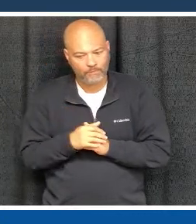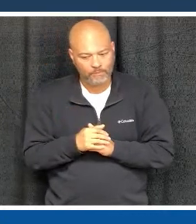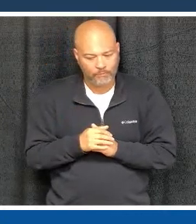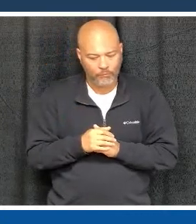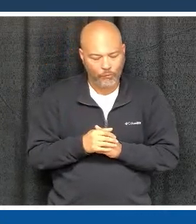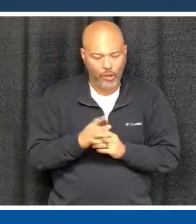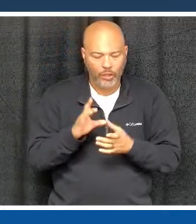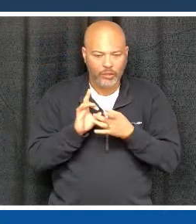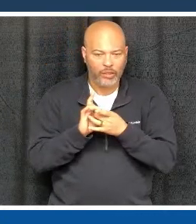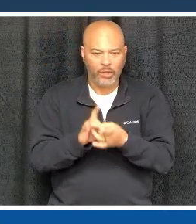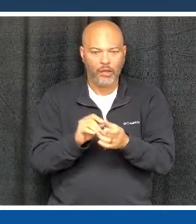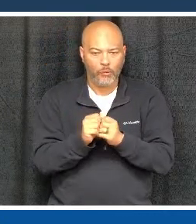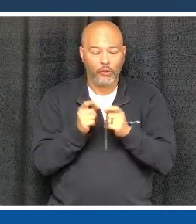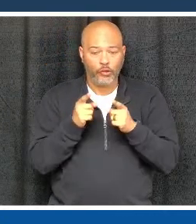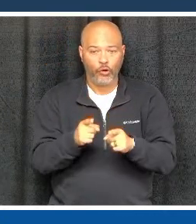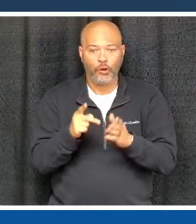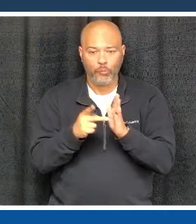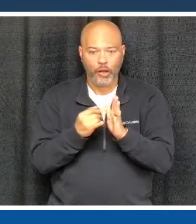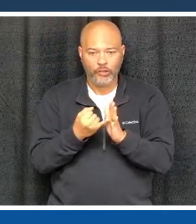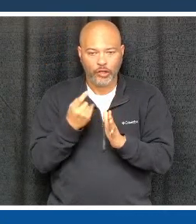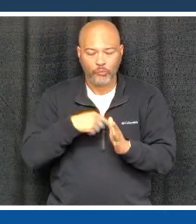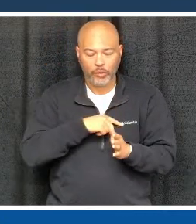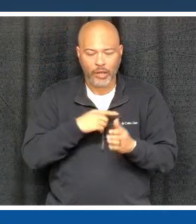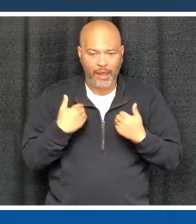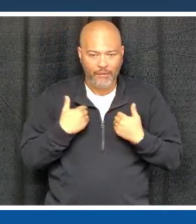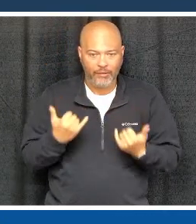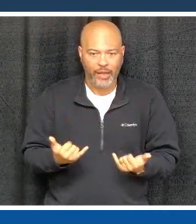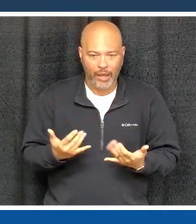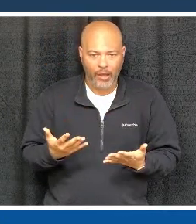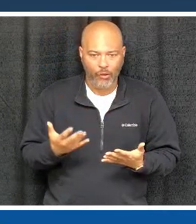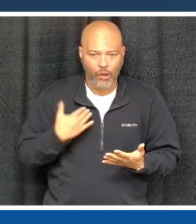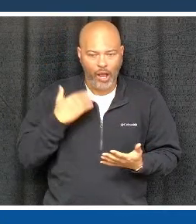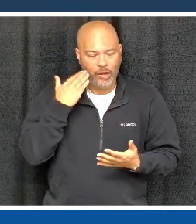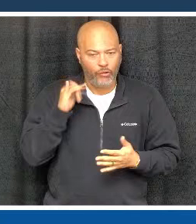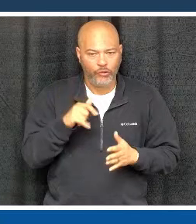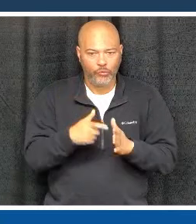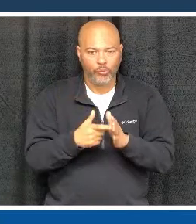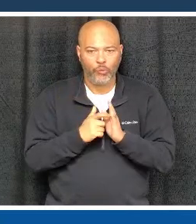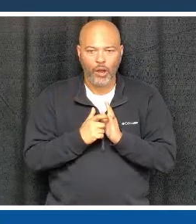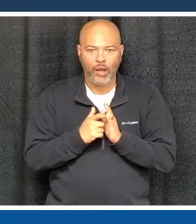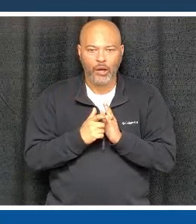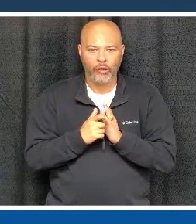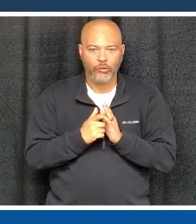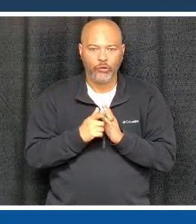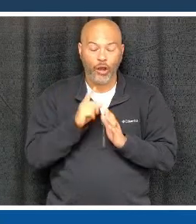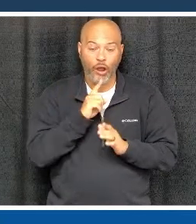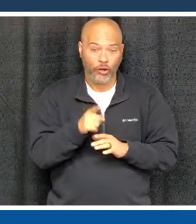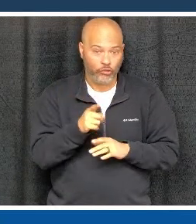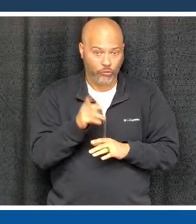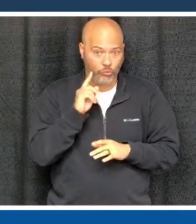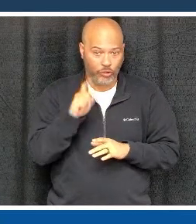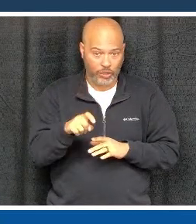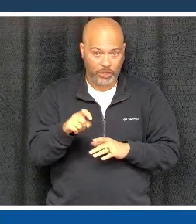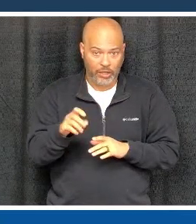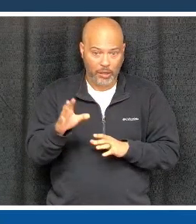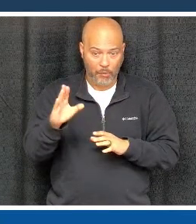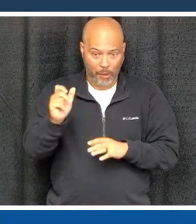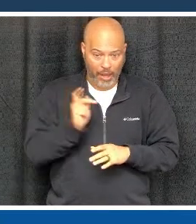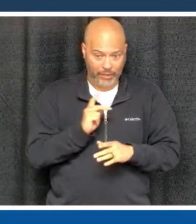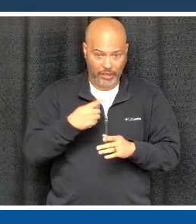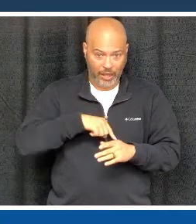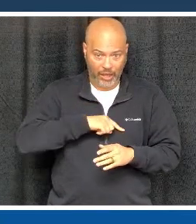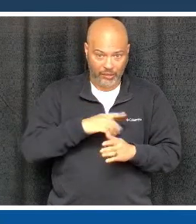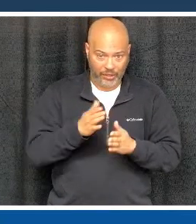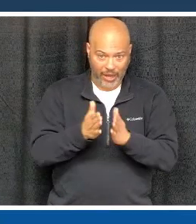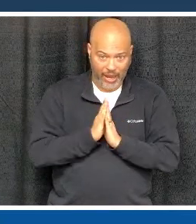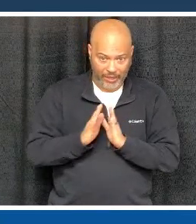In regard to the current projects that we already have, I mean, this would require you, if this were to go through, are you going to have to come back to us to